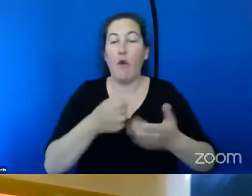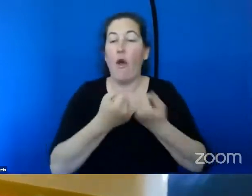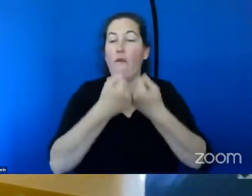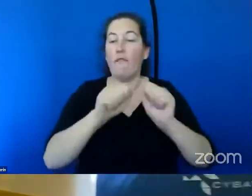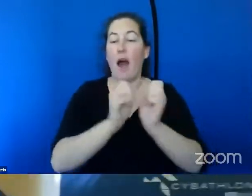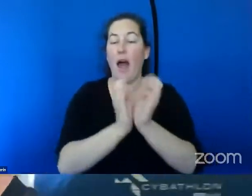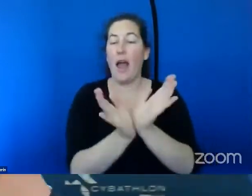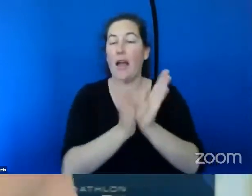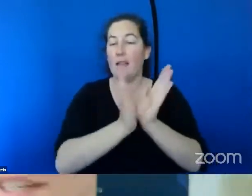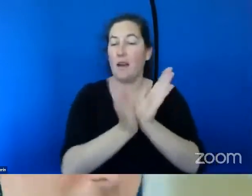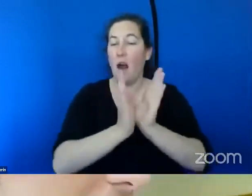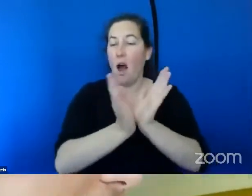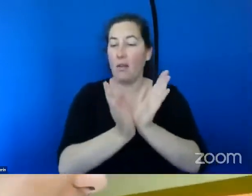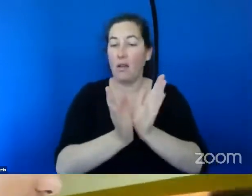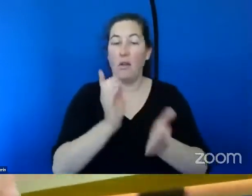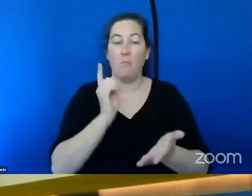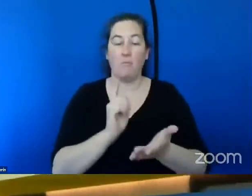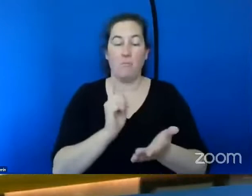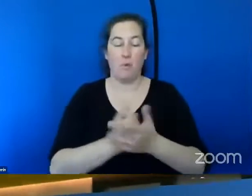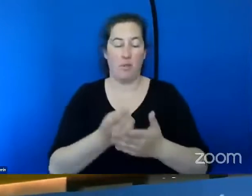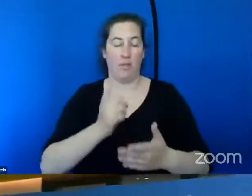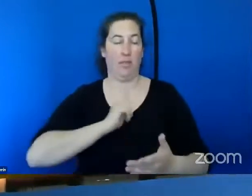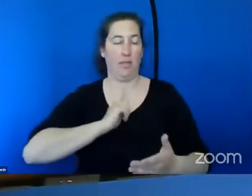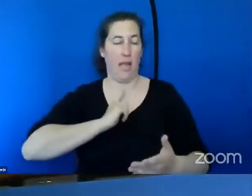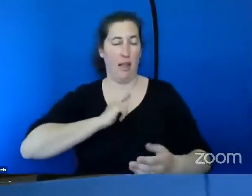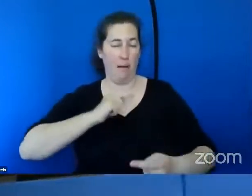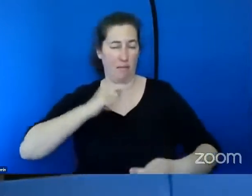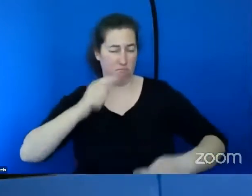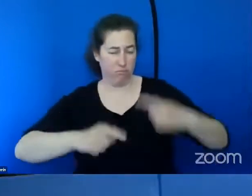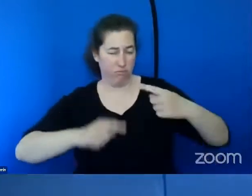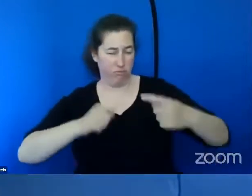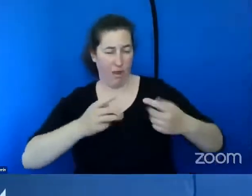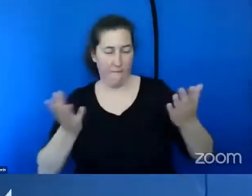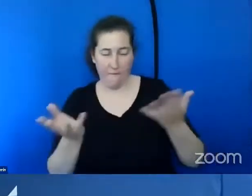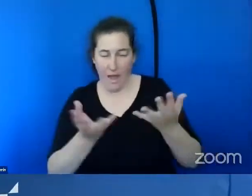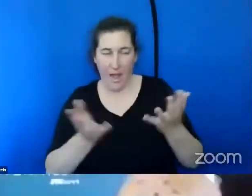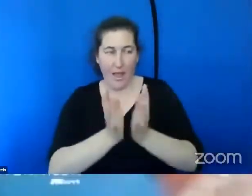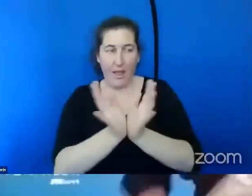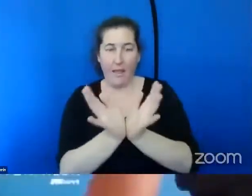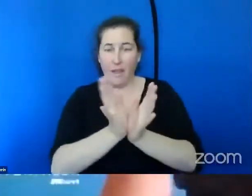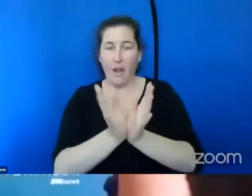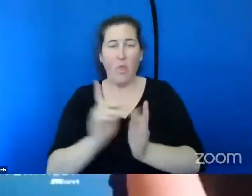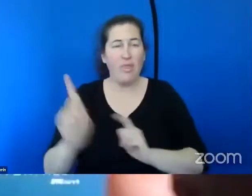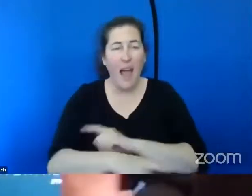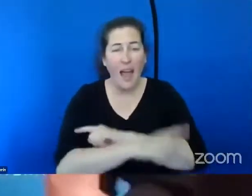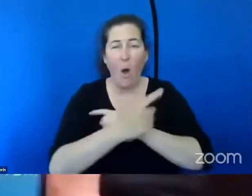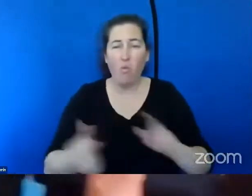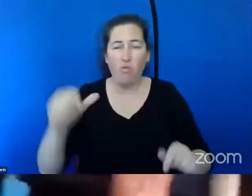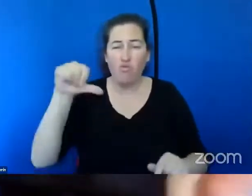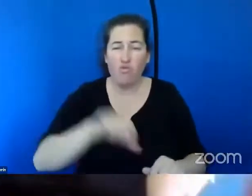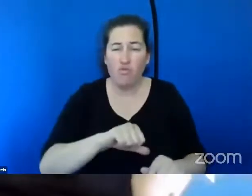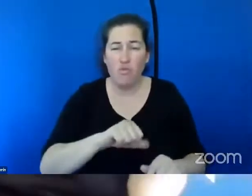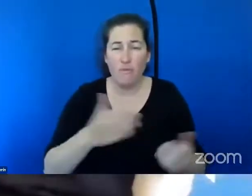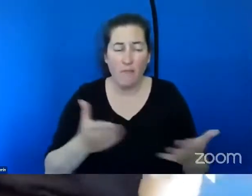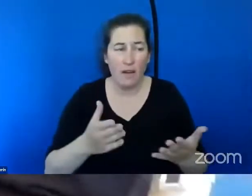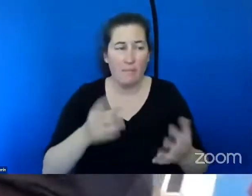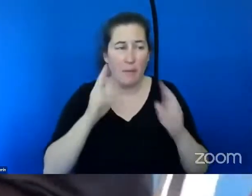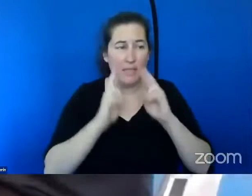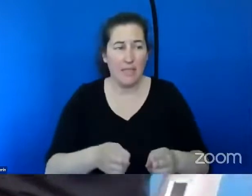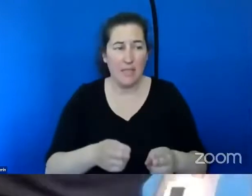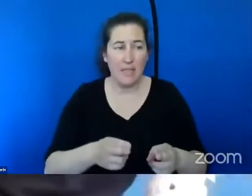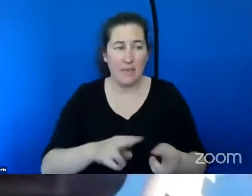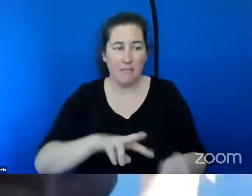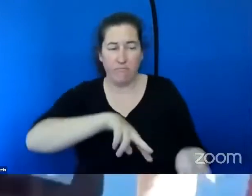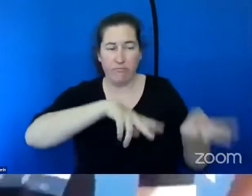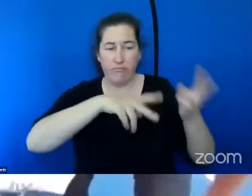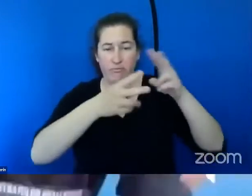fail. Drops the credit card on the floor. And that is a real shame for the Arm to You team, because they've done the most difficult pieces of the